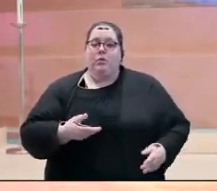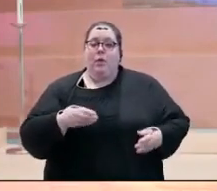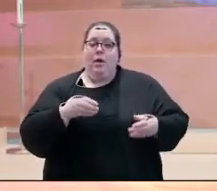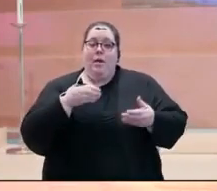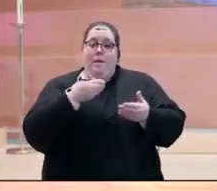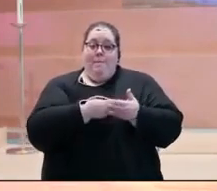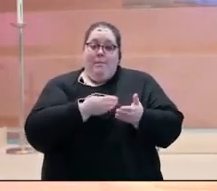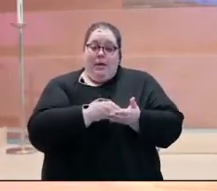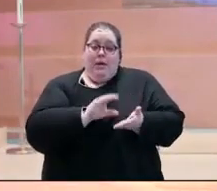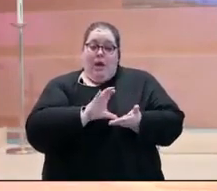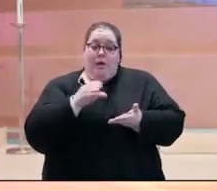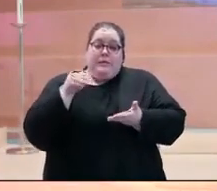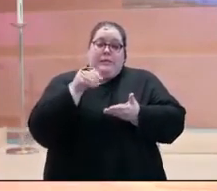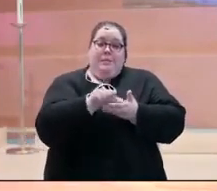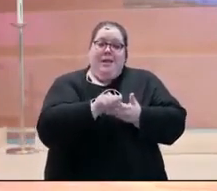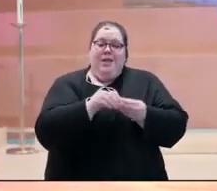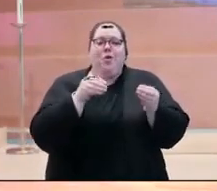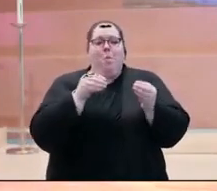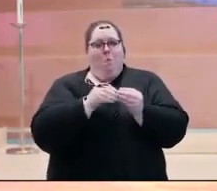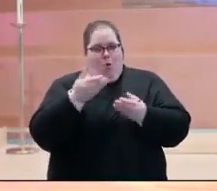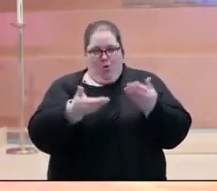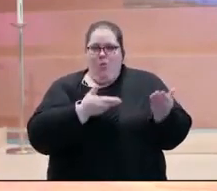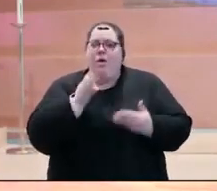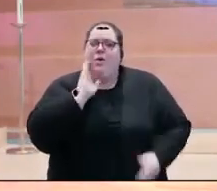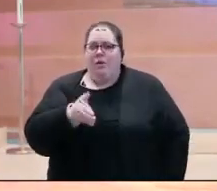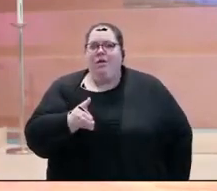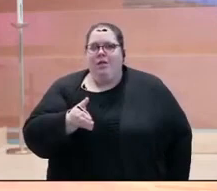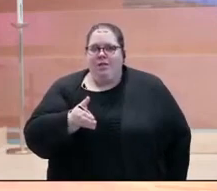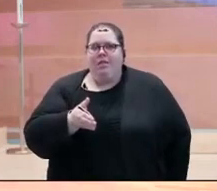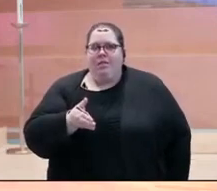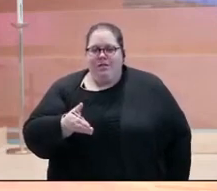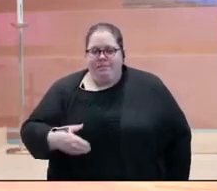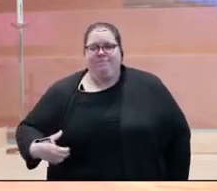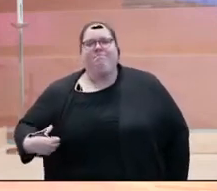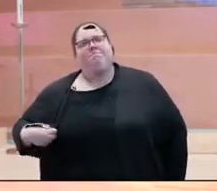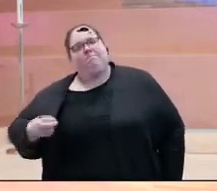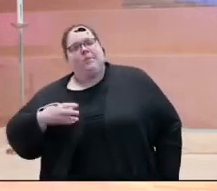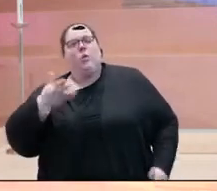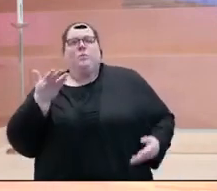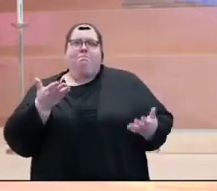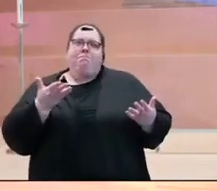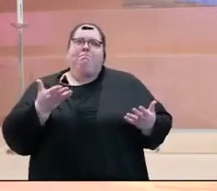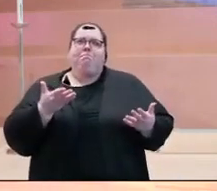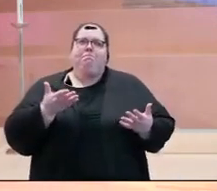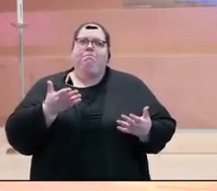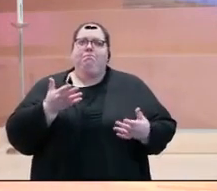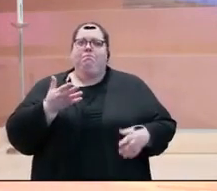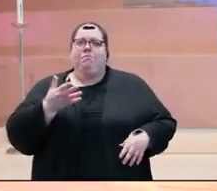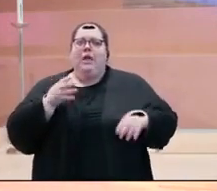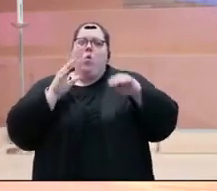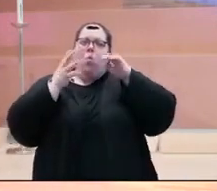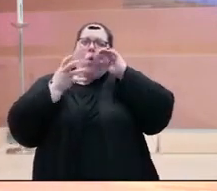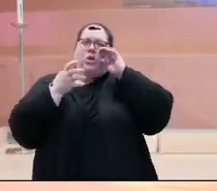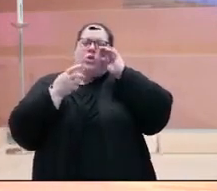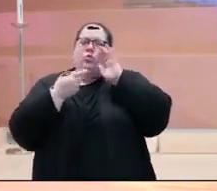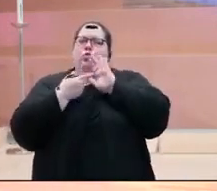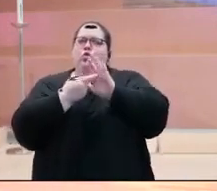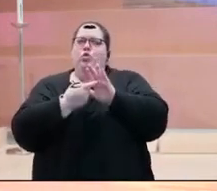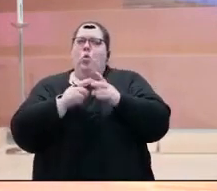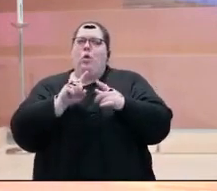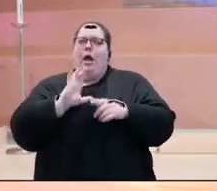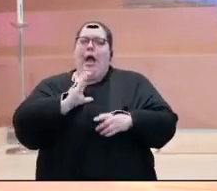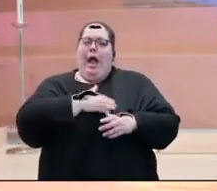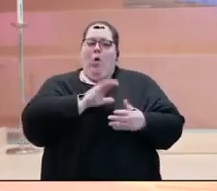more hospitality you're going to get. And so I'm going to give you a scenario just to kind of to illustrate the difference between our culture